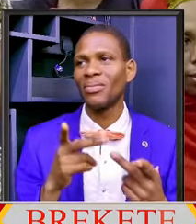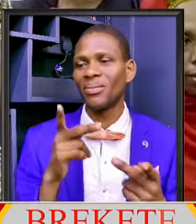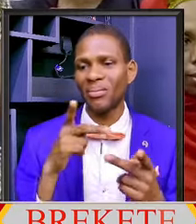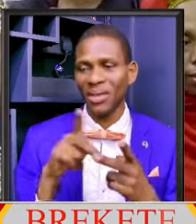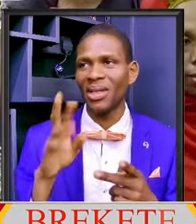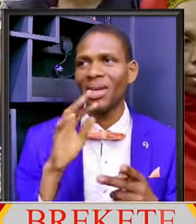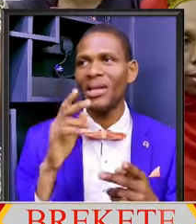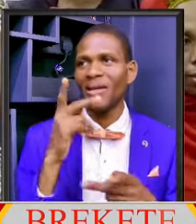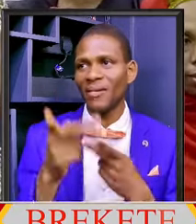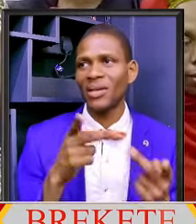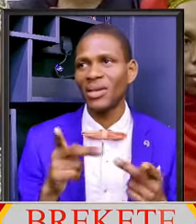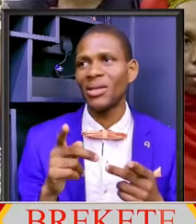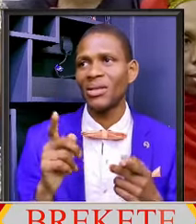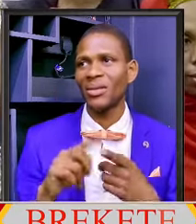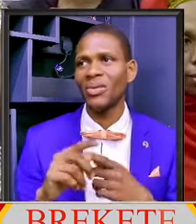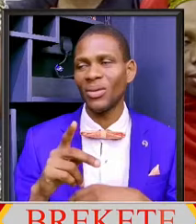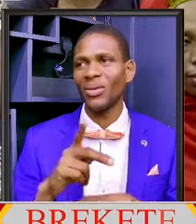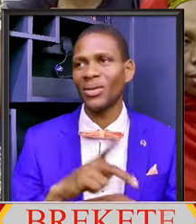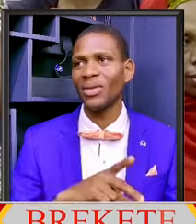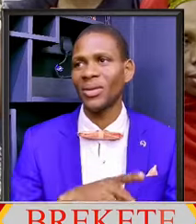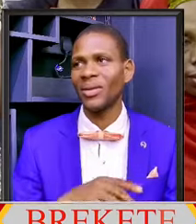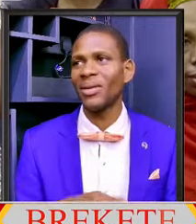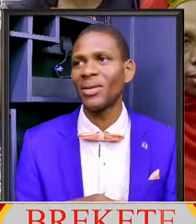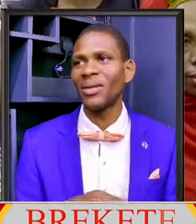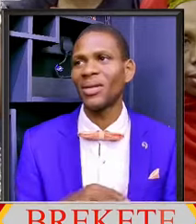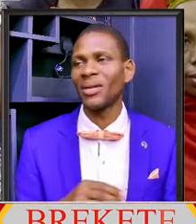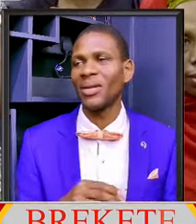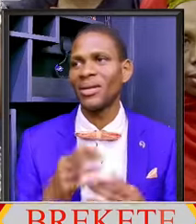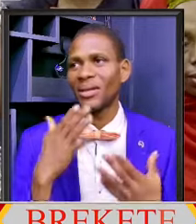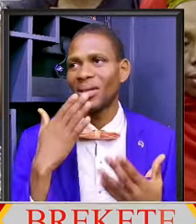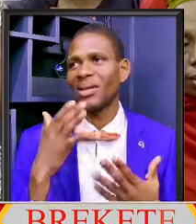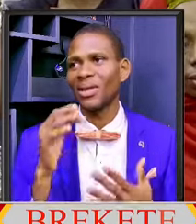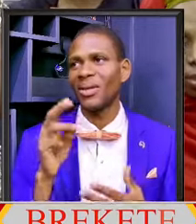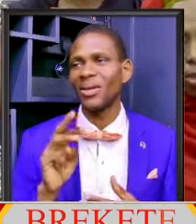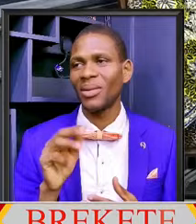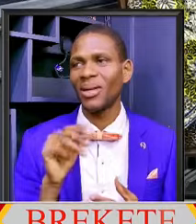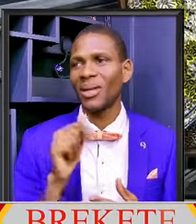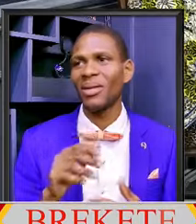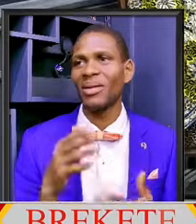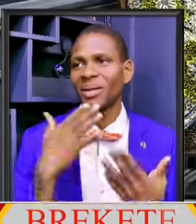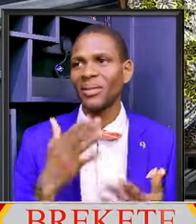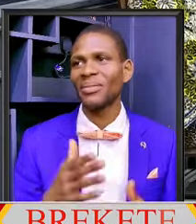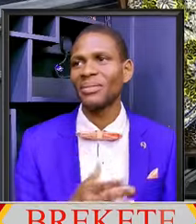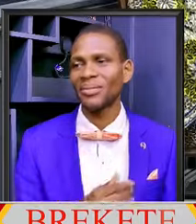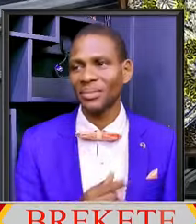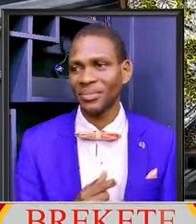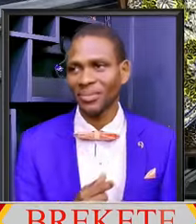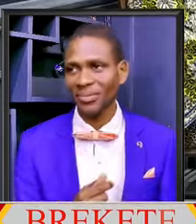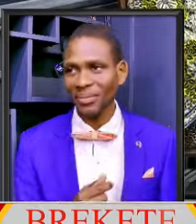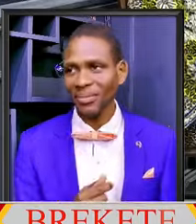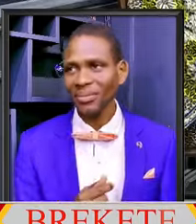Okay. Once in a while. She go back to Kaduna. Yes. Thank you, ma. Thank you. Make we appreciate. Yes,